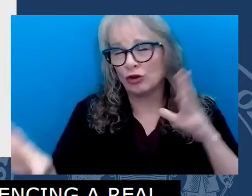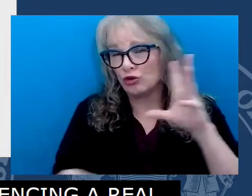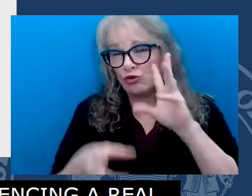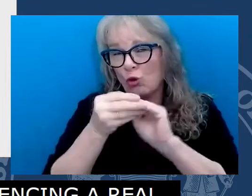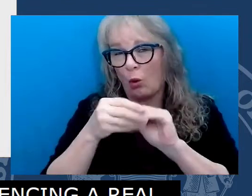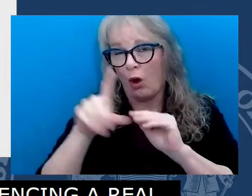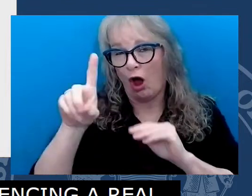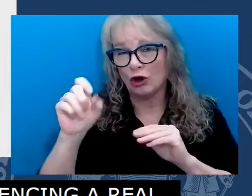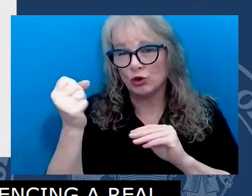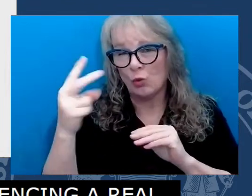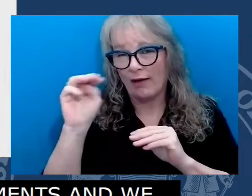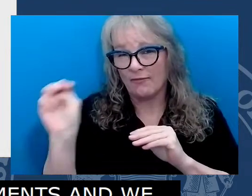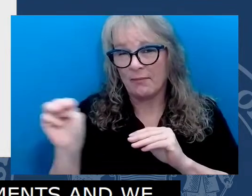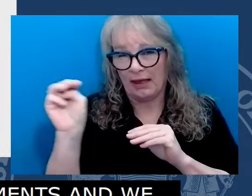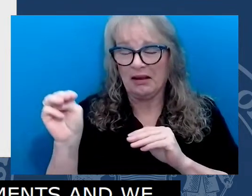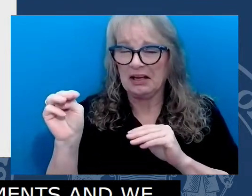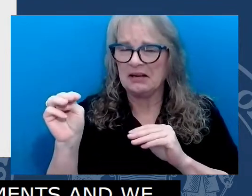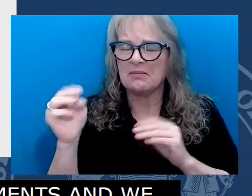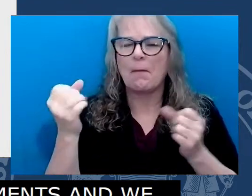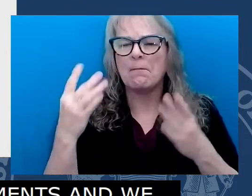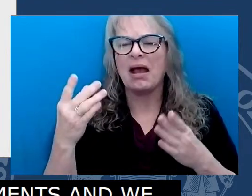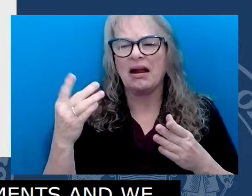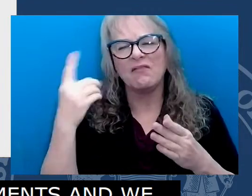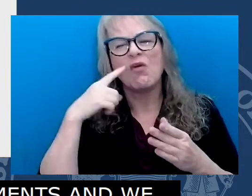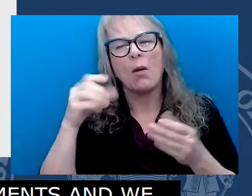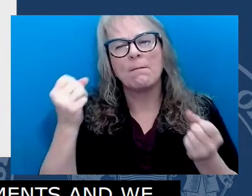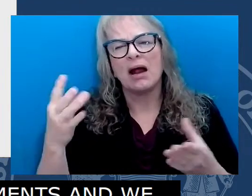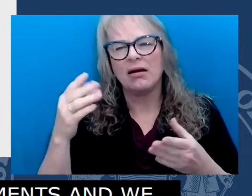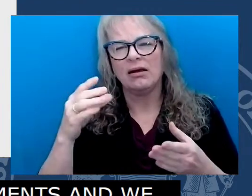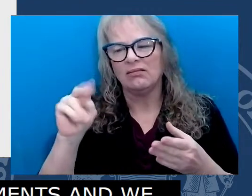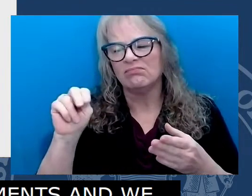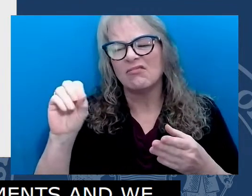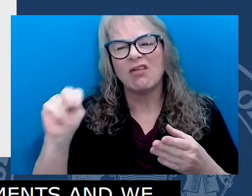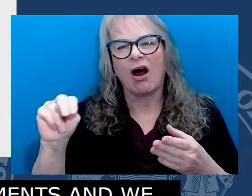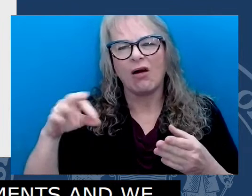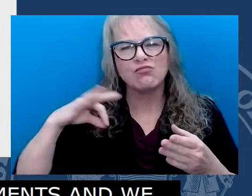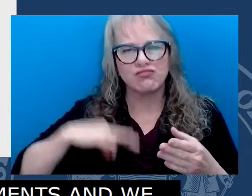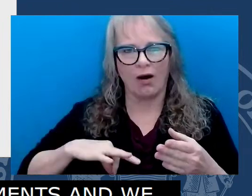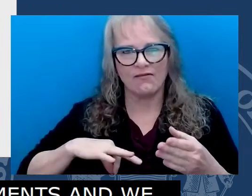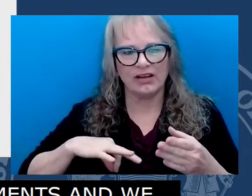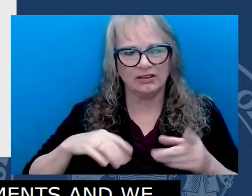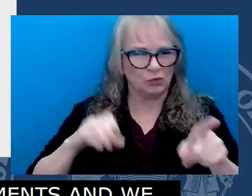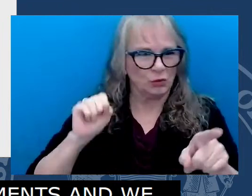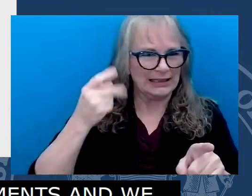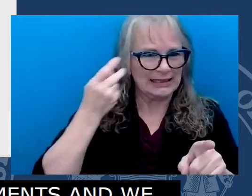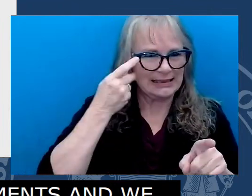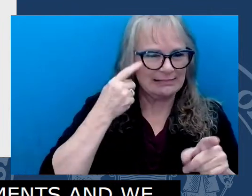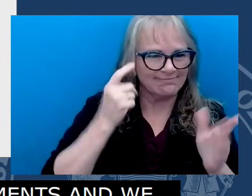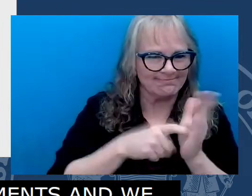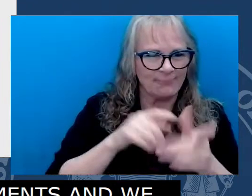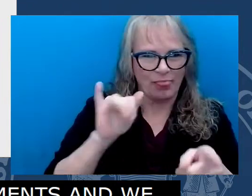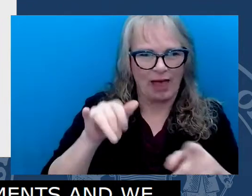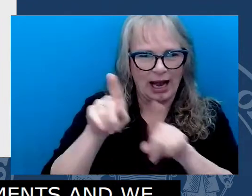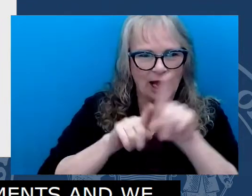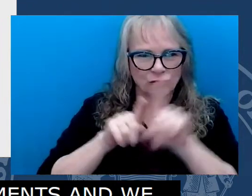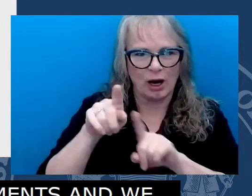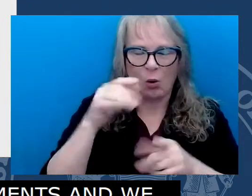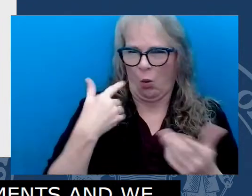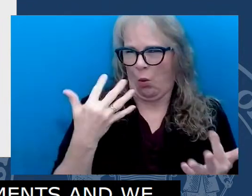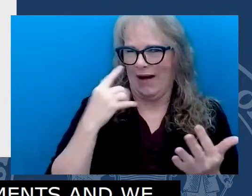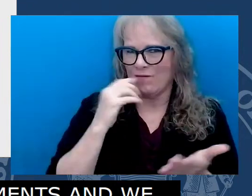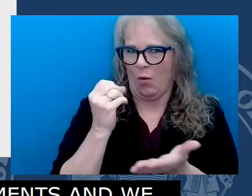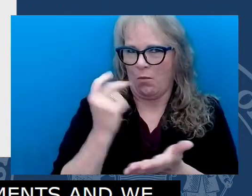again, a lot of nonprofits. We're waiting, as you can see from that asterisk there, approval for the rest of that